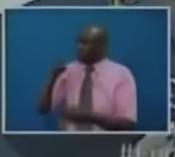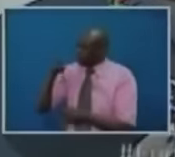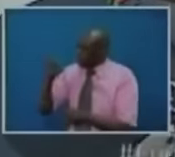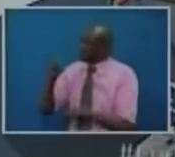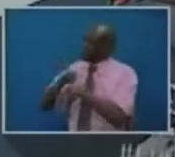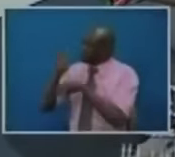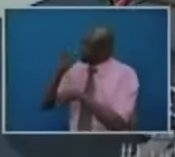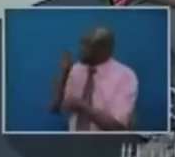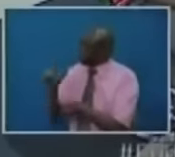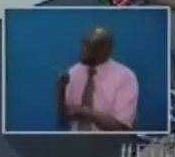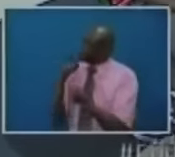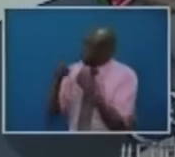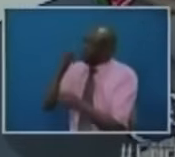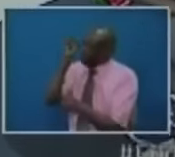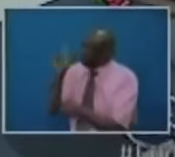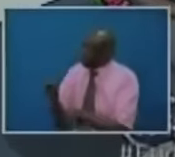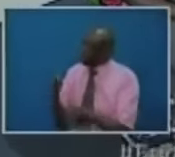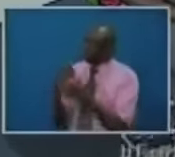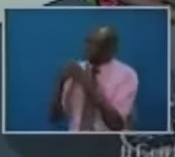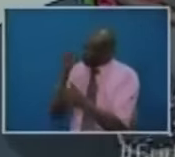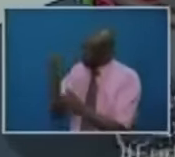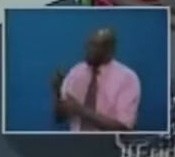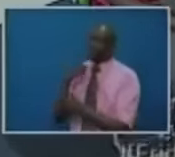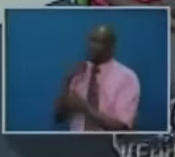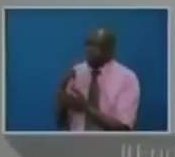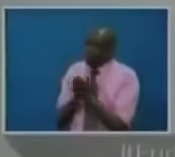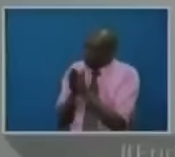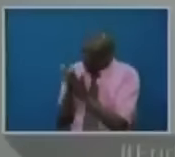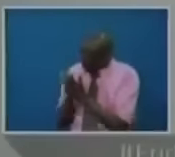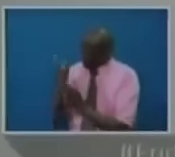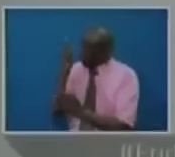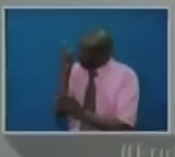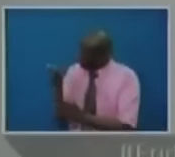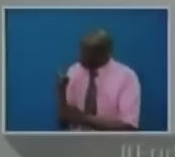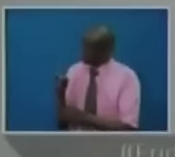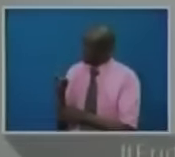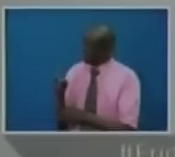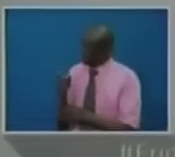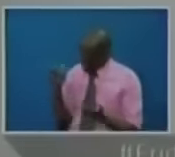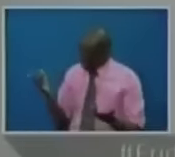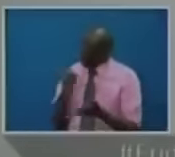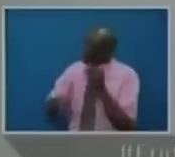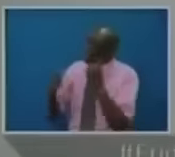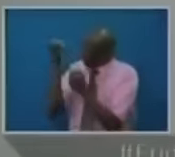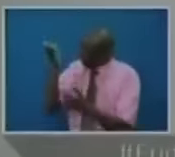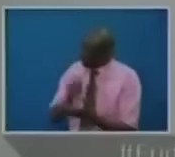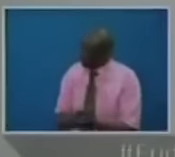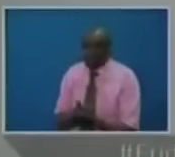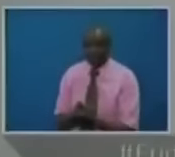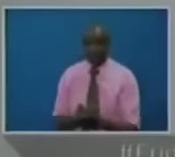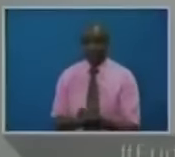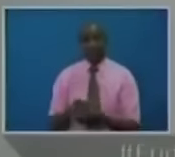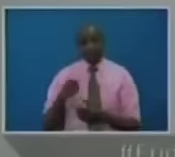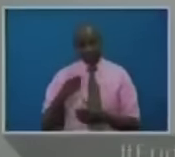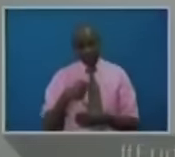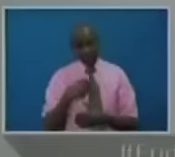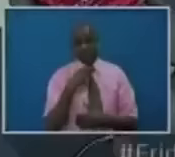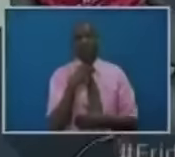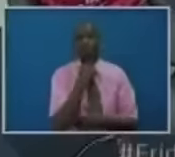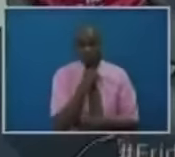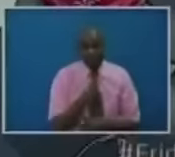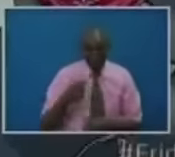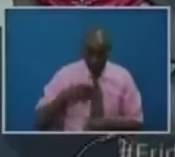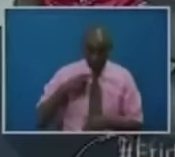affected by that because you keep talking about, even before the show, you're so passionate about this particular yes, topic. Yes, because, what happened to you? Because I like people